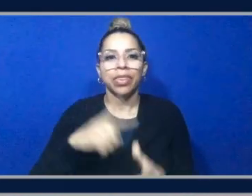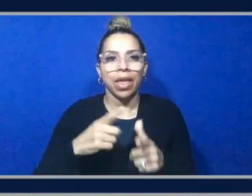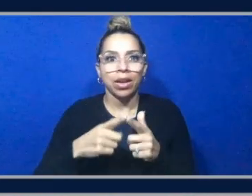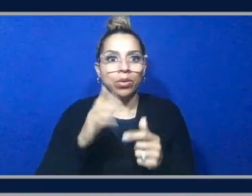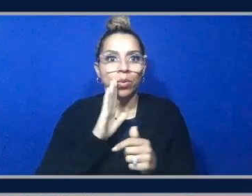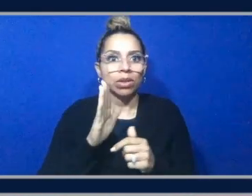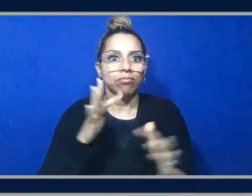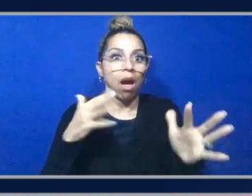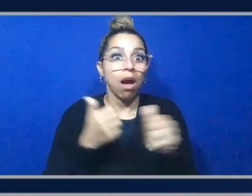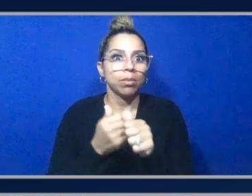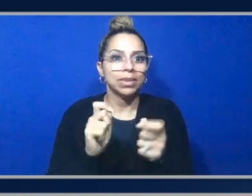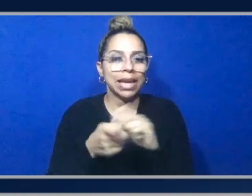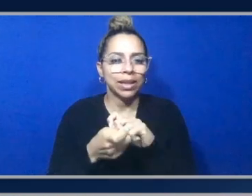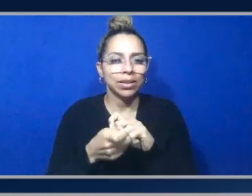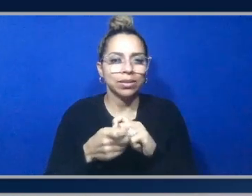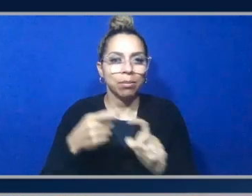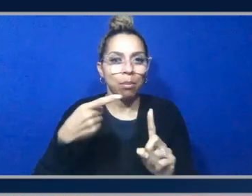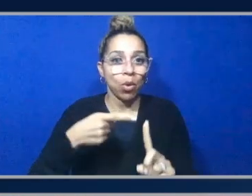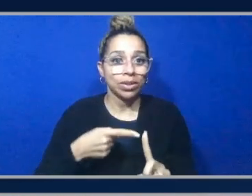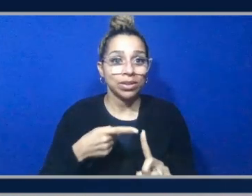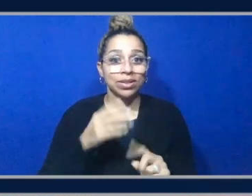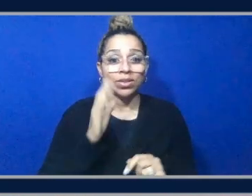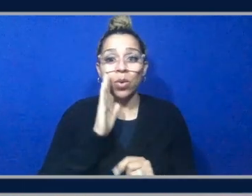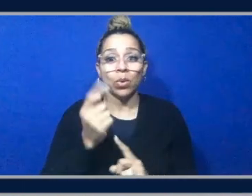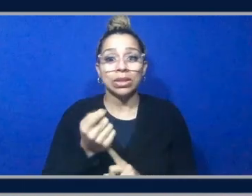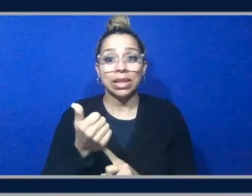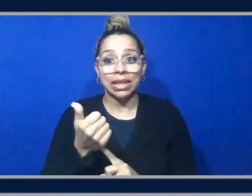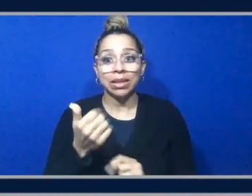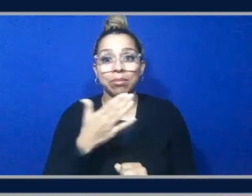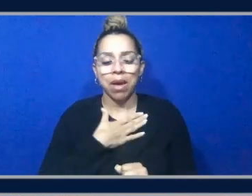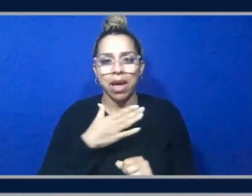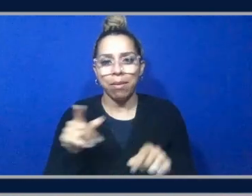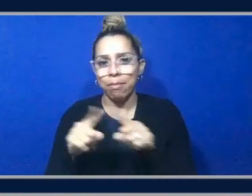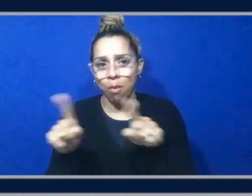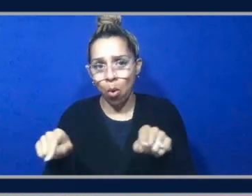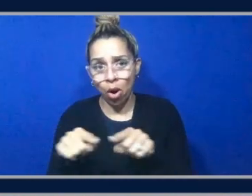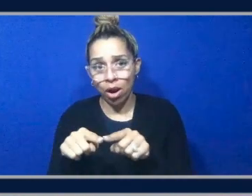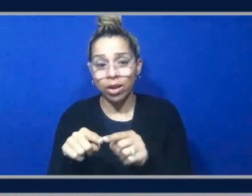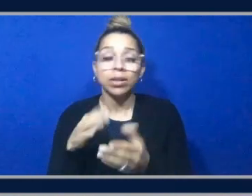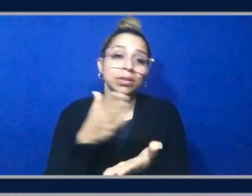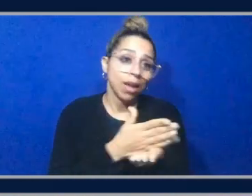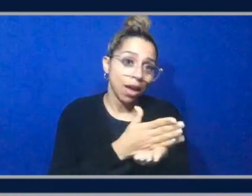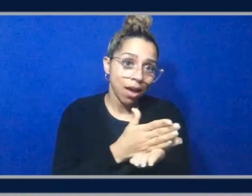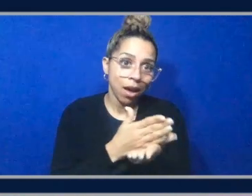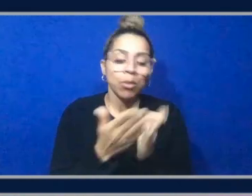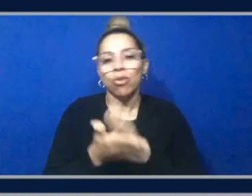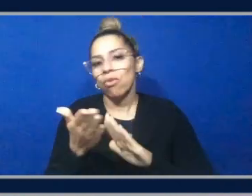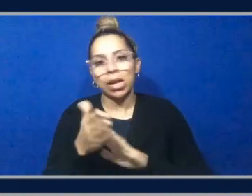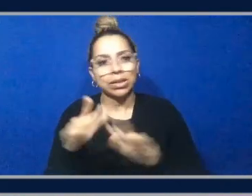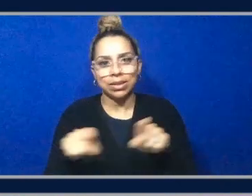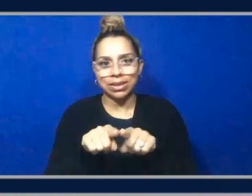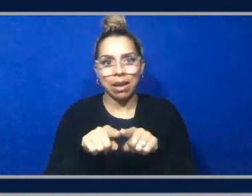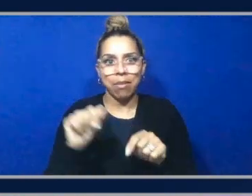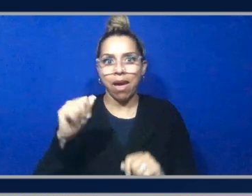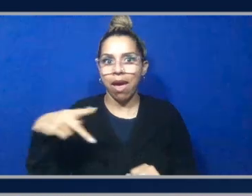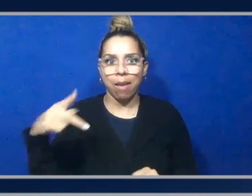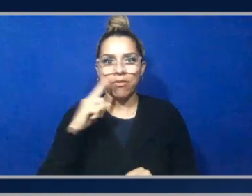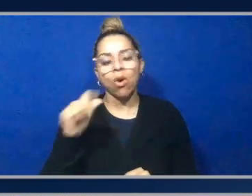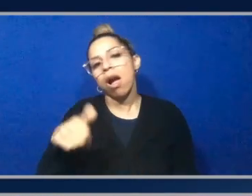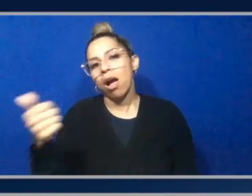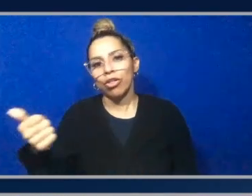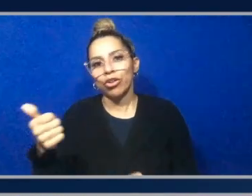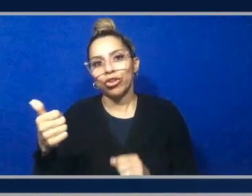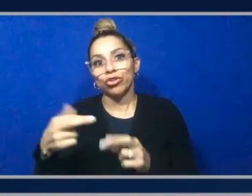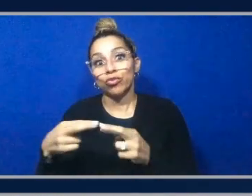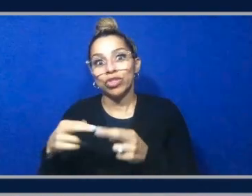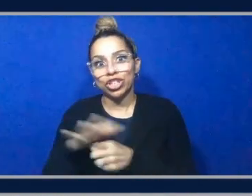delete my leaderboard and stop it, and then run the same application in another region. So now I'm connected to Frankfurt.